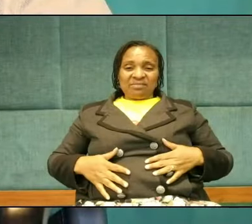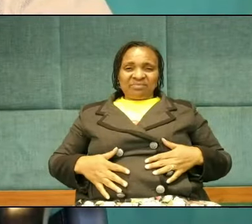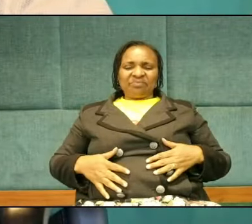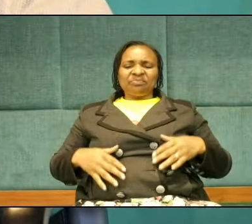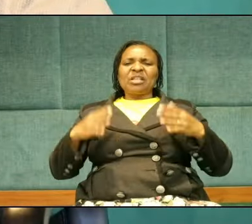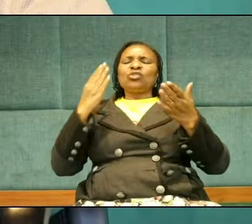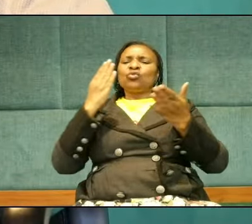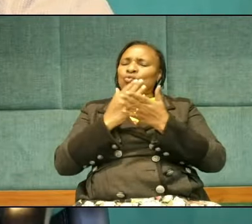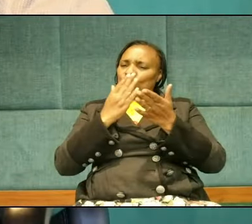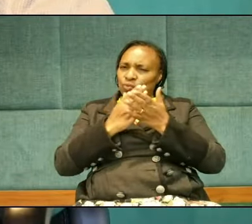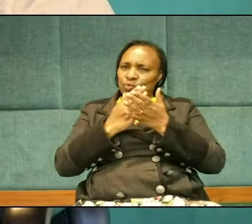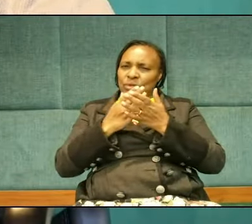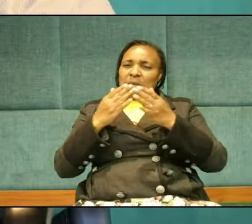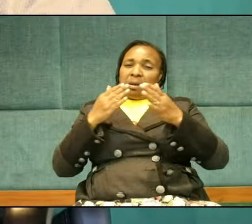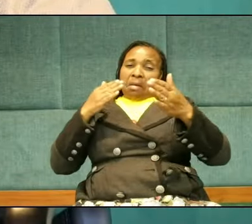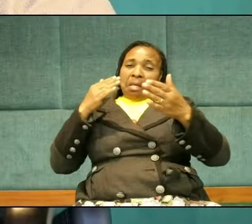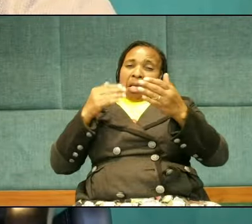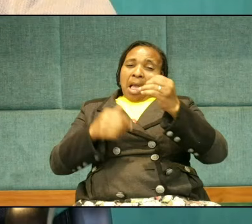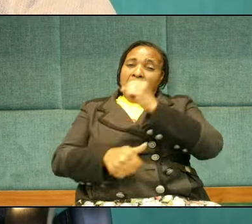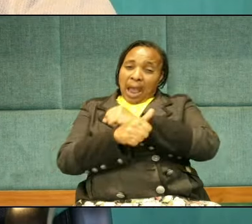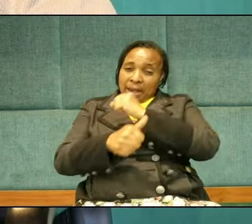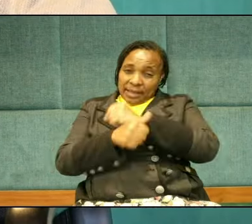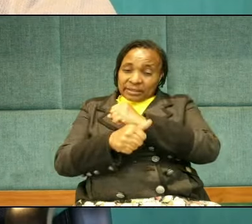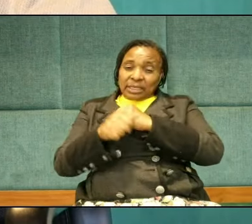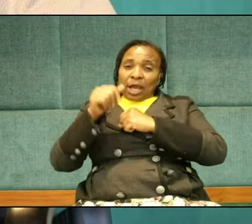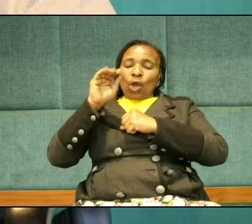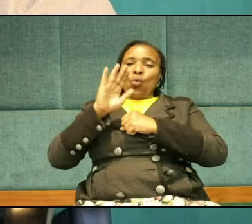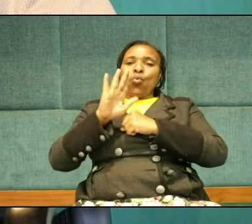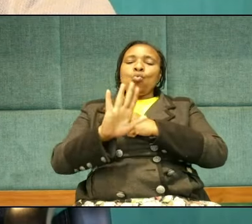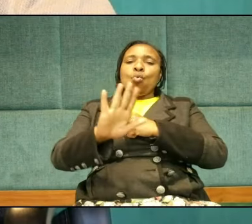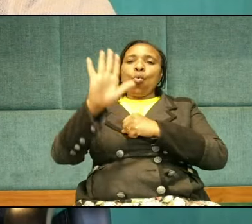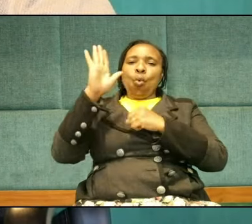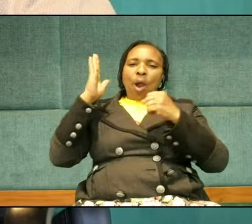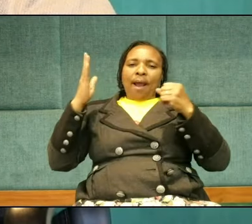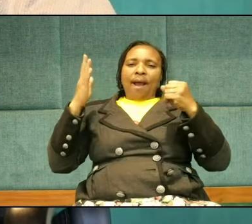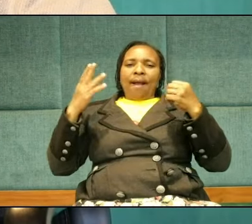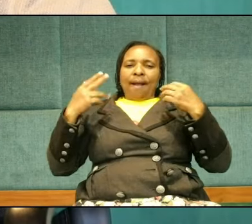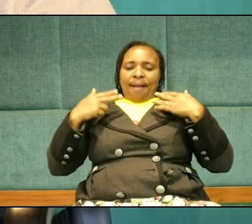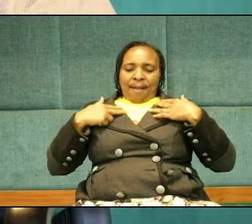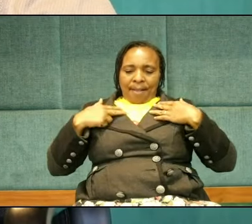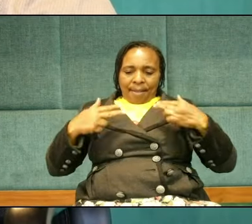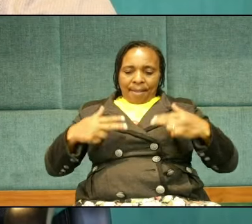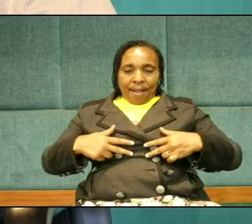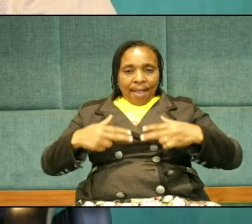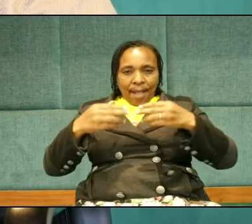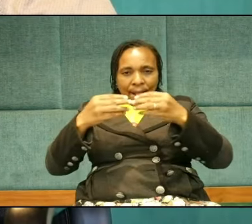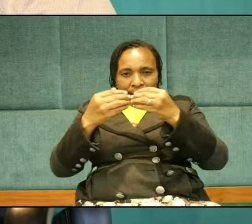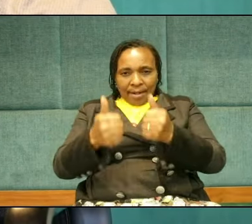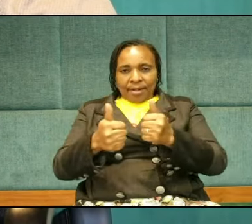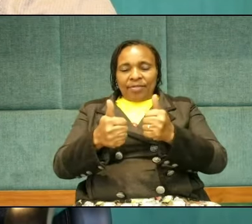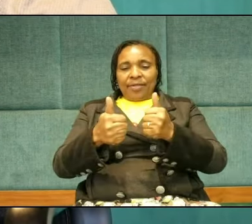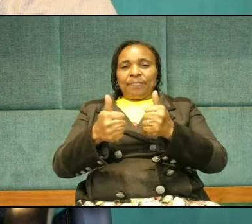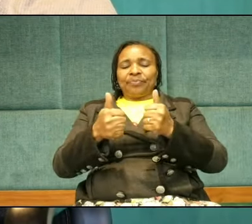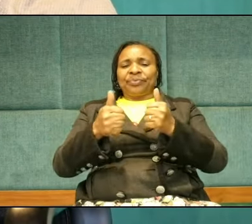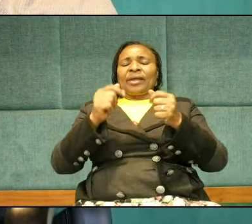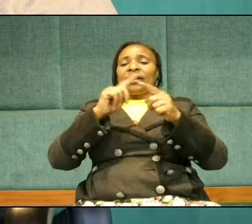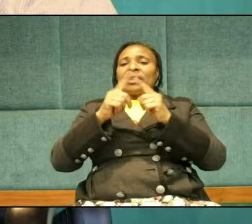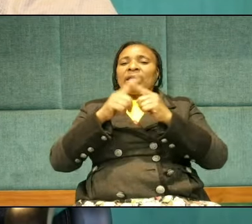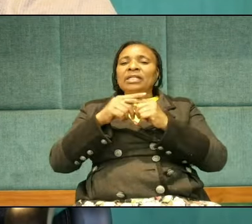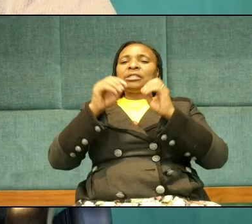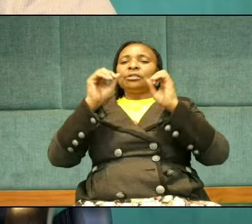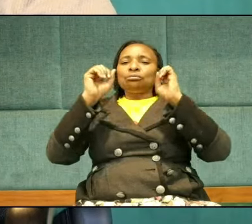it will of course harm your, it will harm the effect of your health,